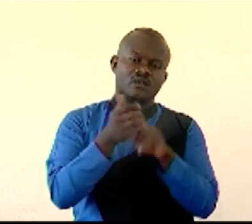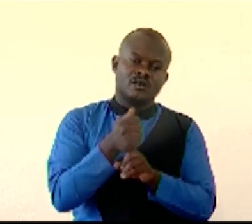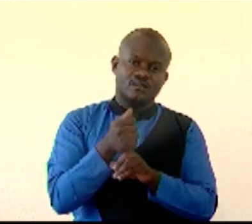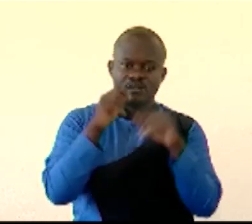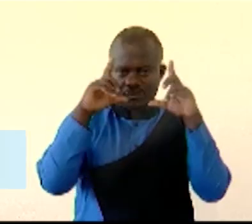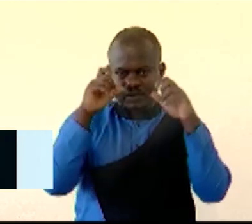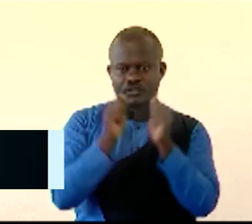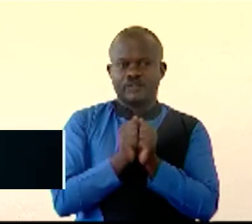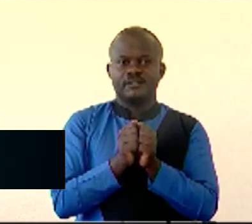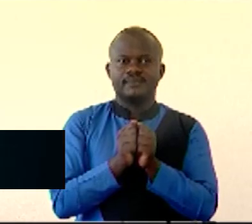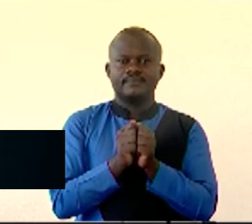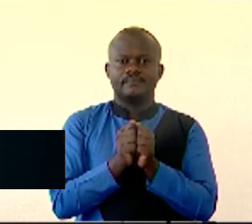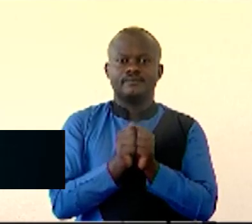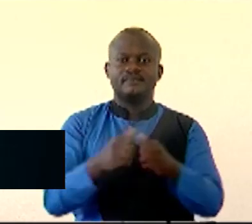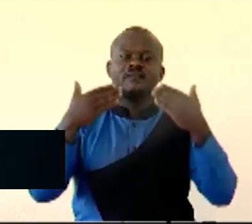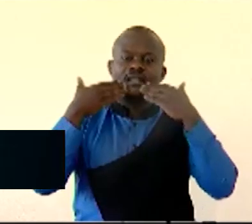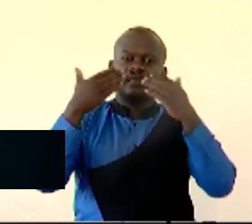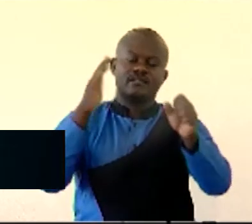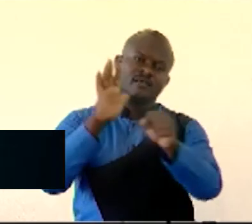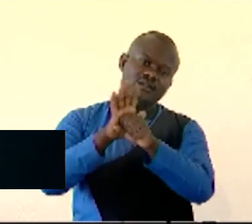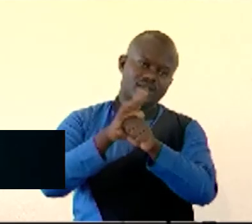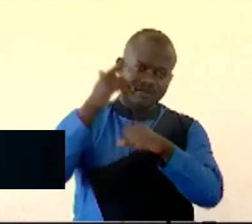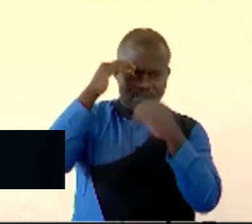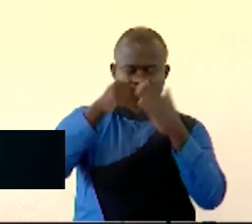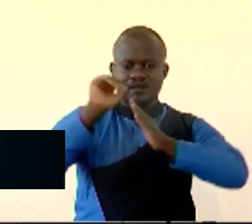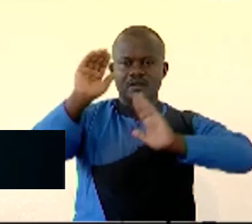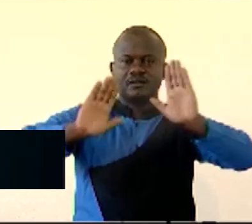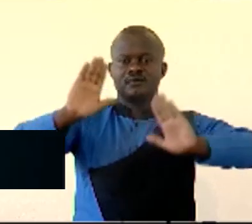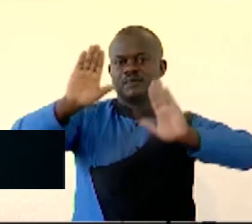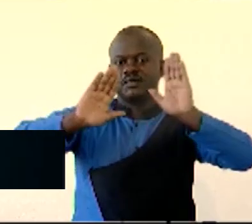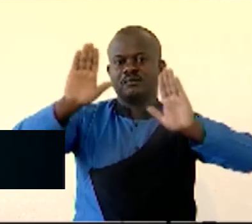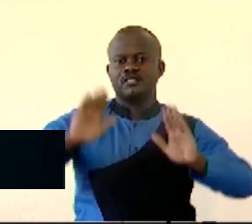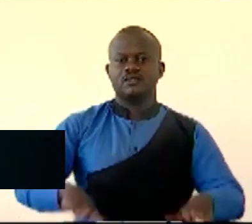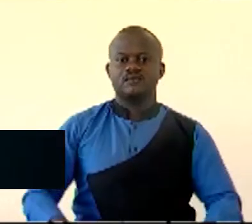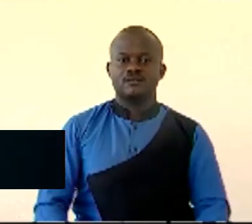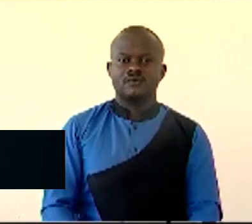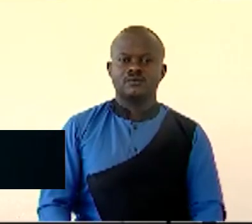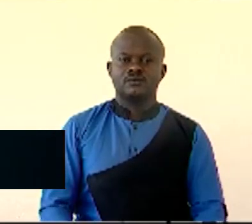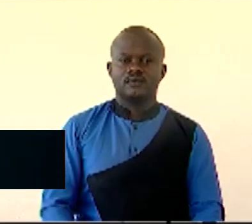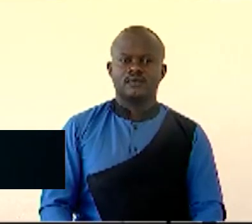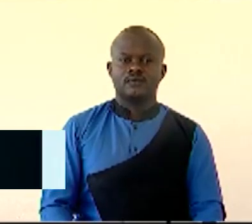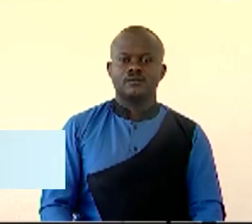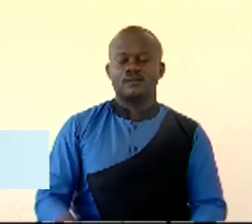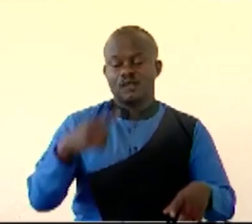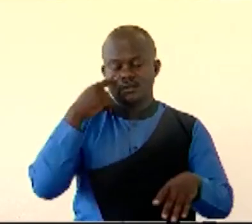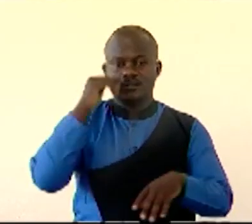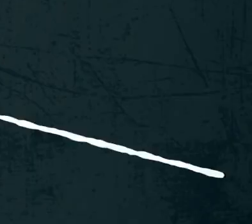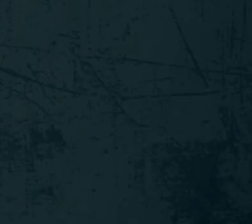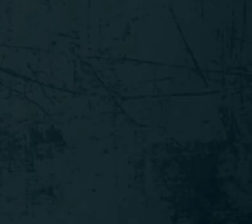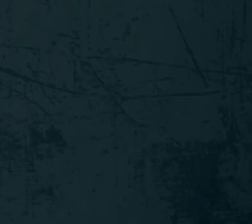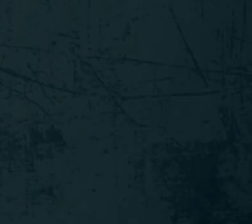picture. Thank you very much for your participation. See you next time.